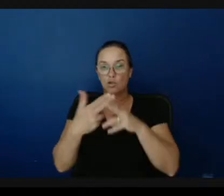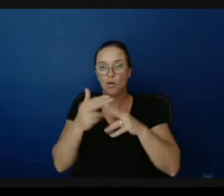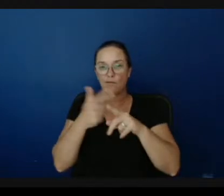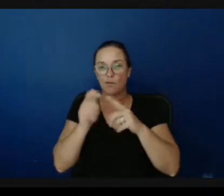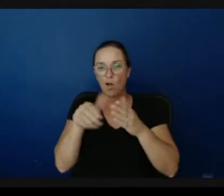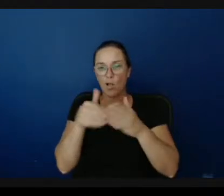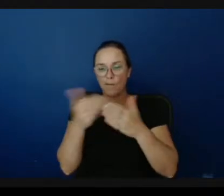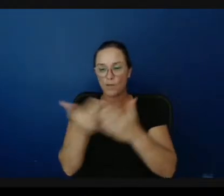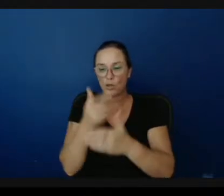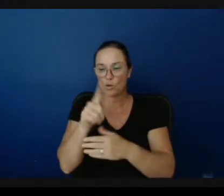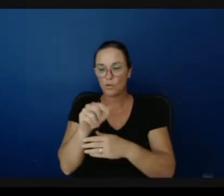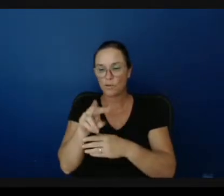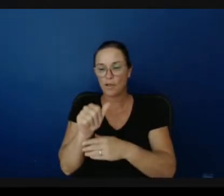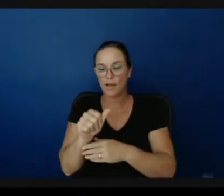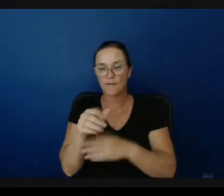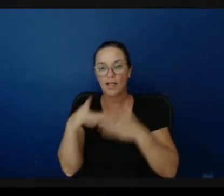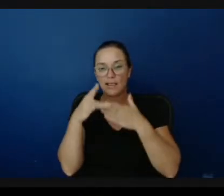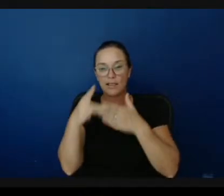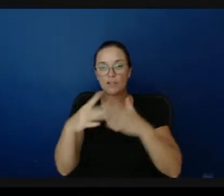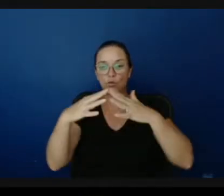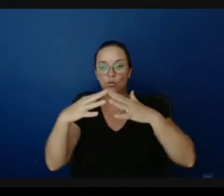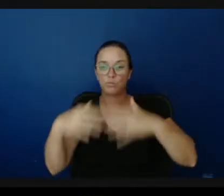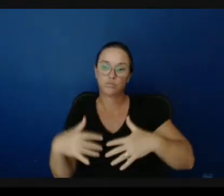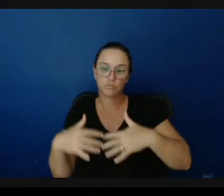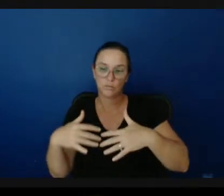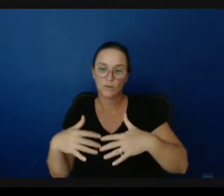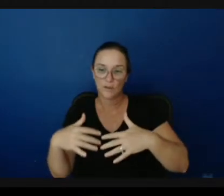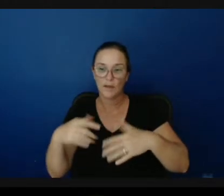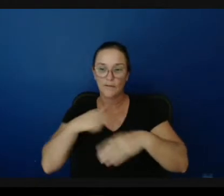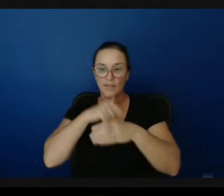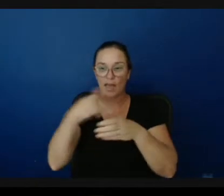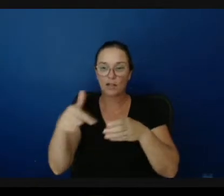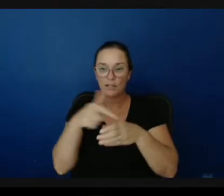going to lead to another collapse of the caldera in the future?